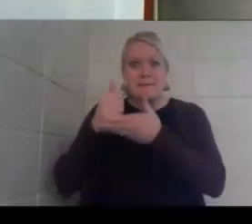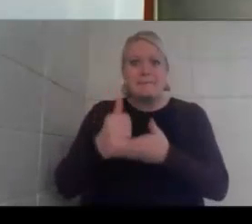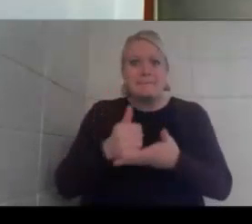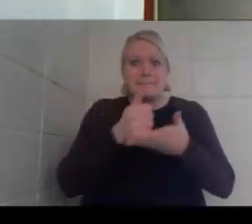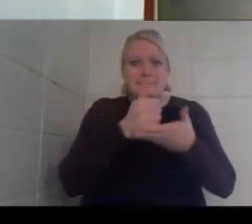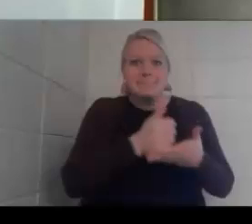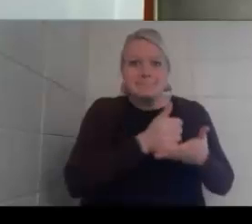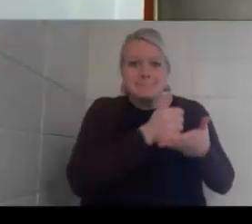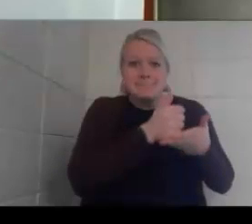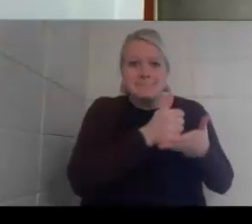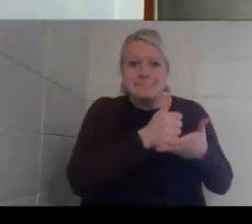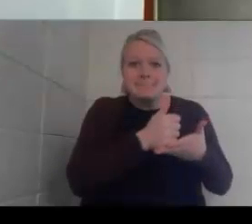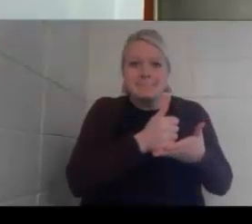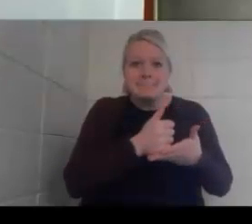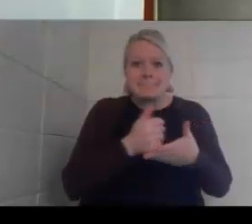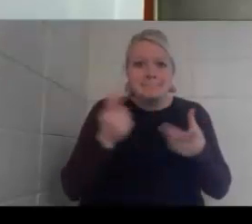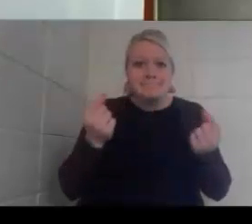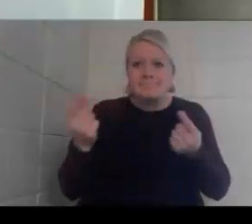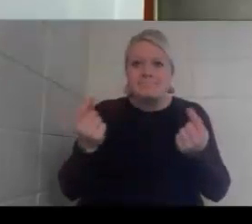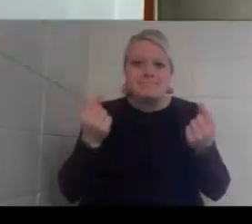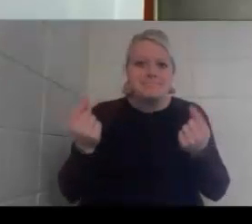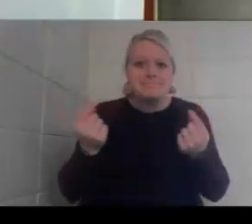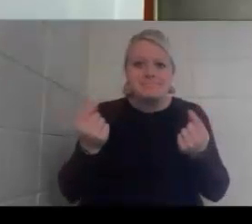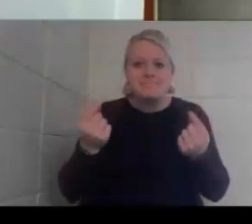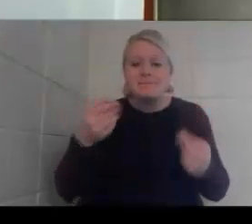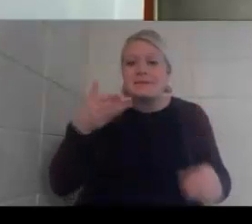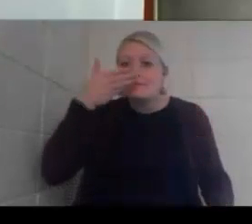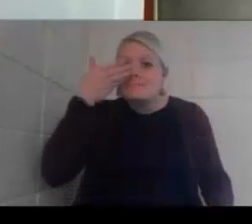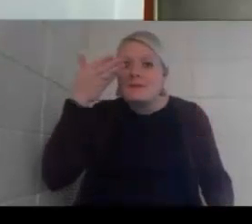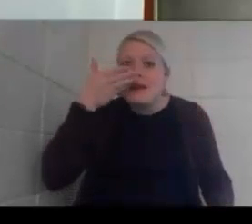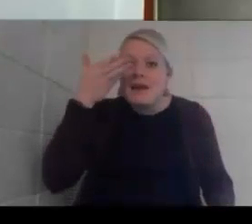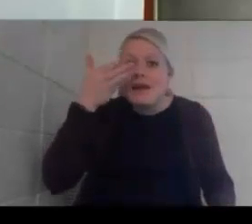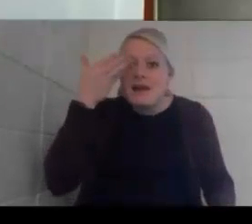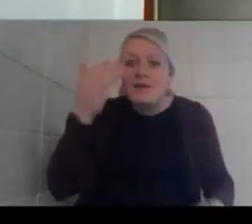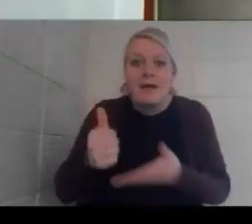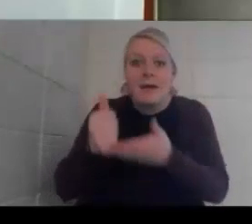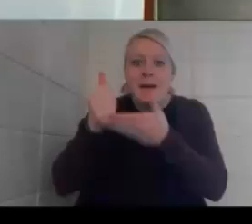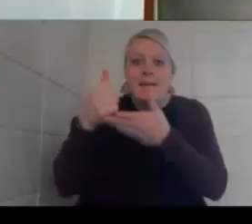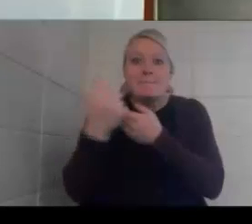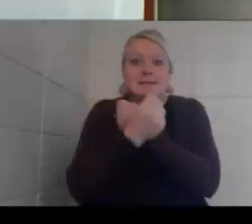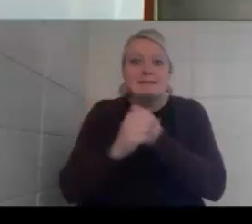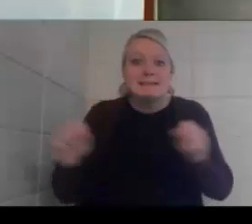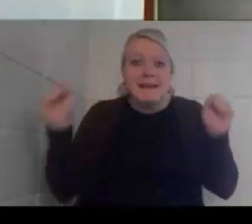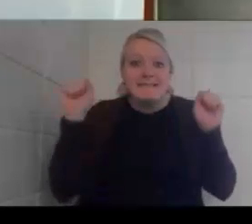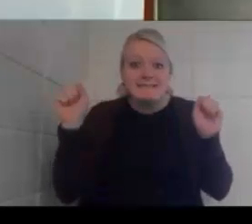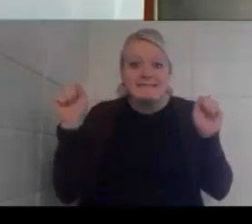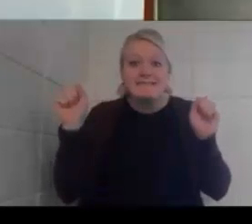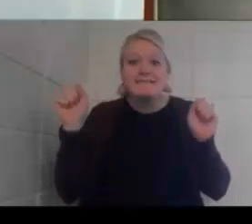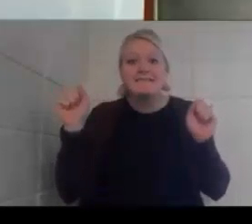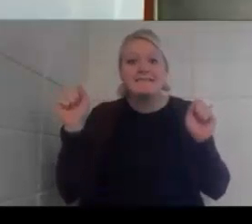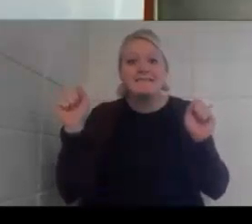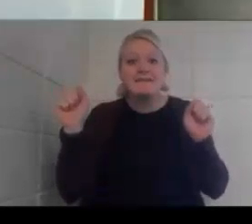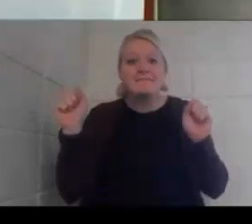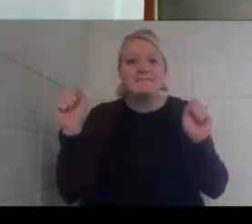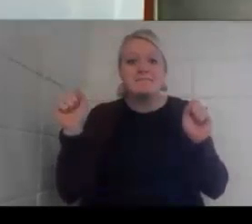the police, or the military. They are good helpers. What do?